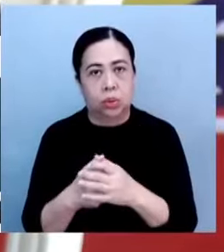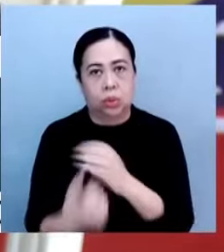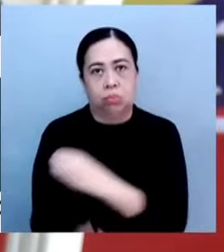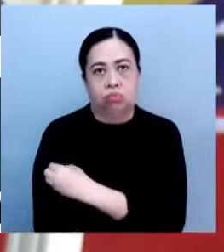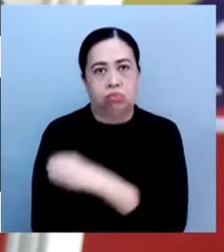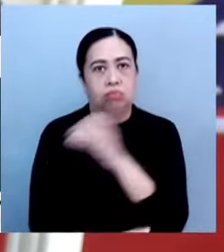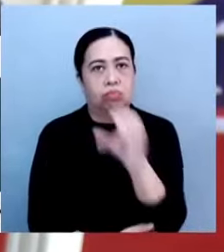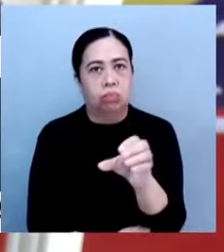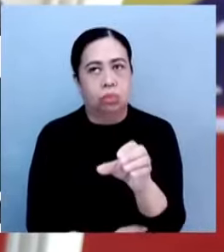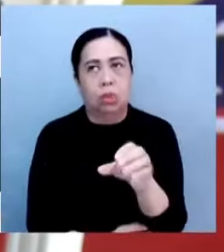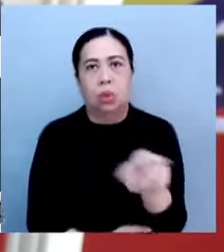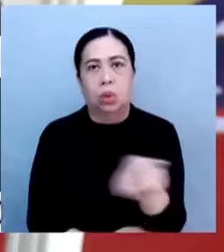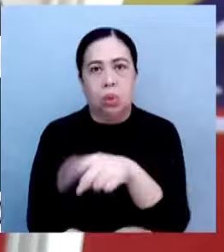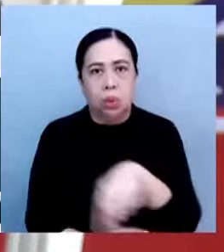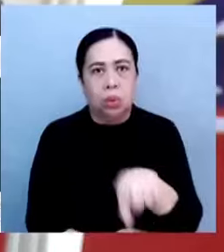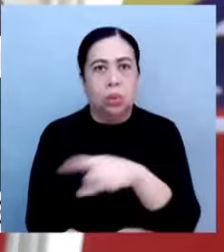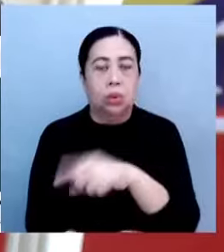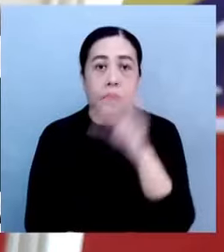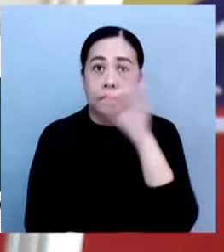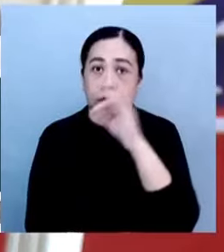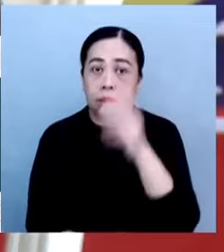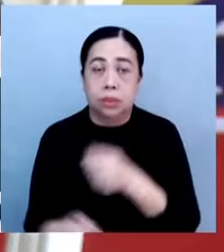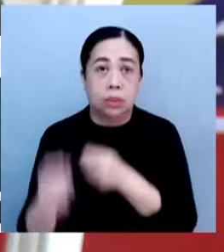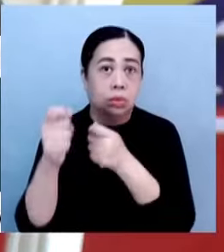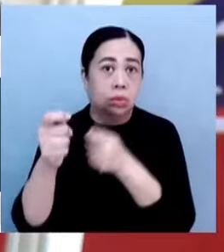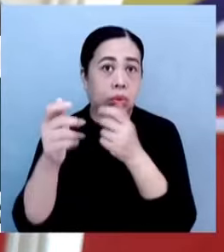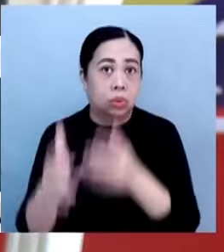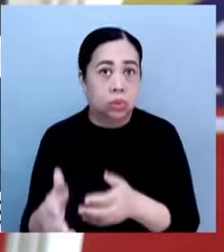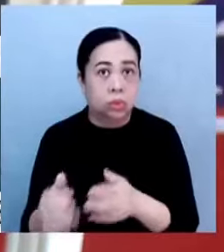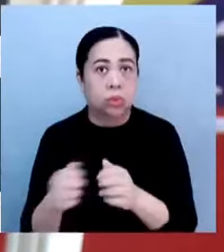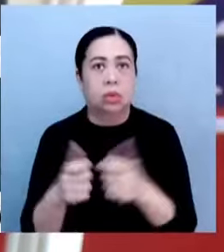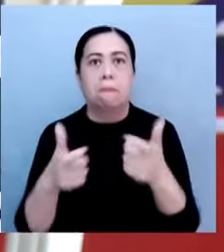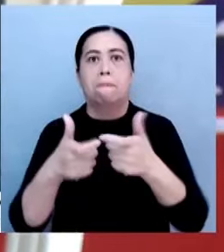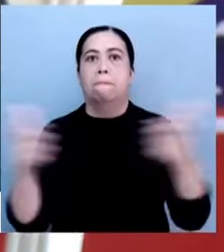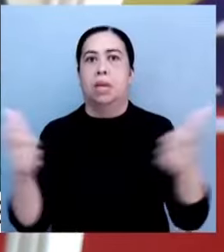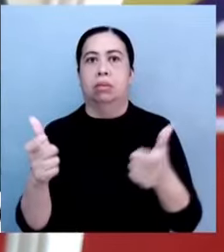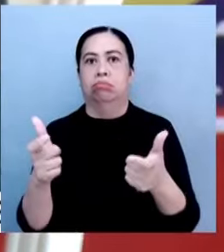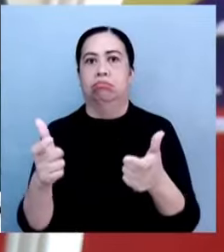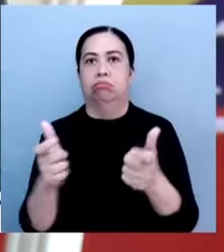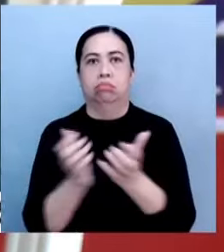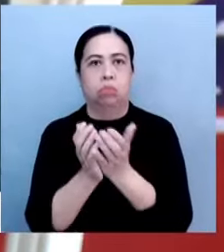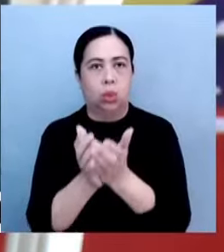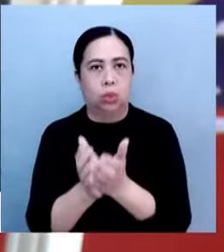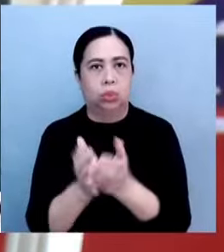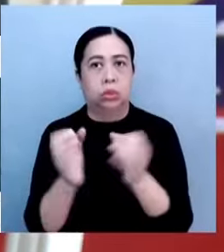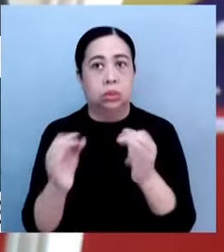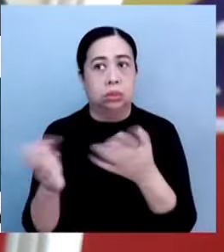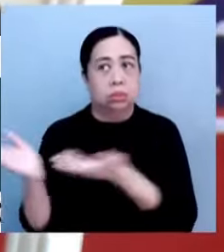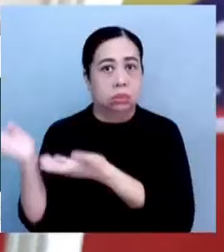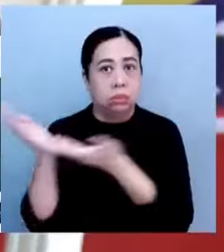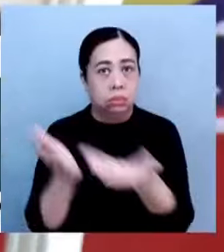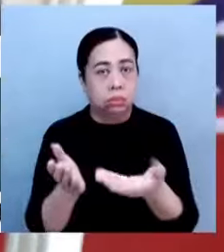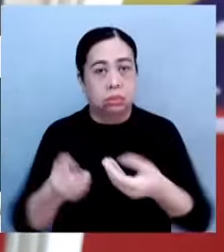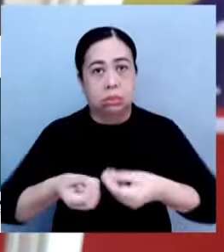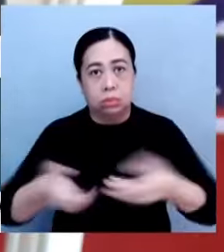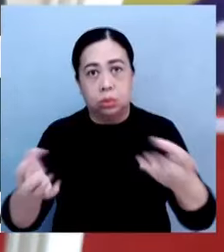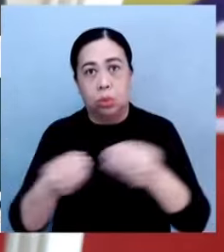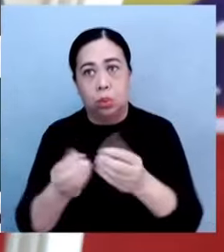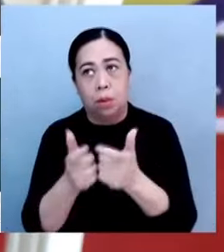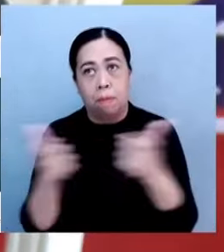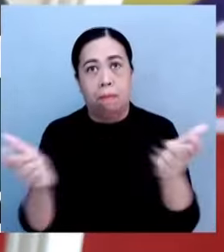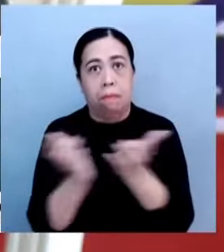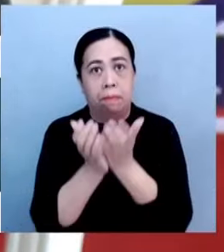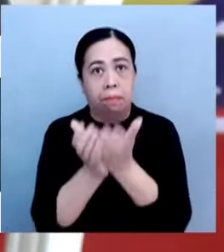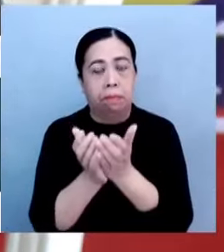also our Filipino fisher folks with bigger boats. Kung mas maraming supply ang maibababa natin sa ating mga